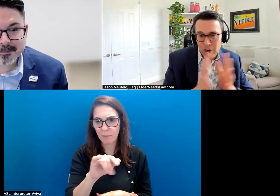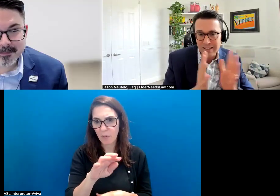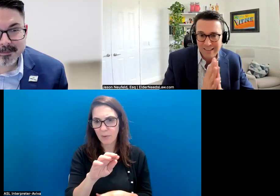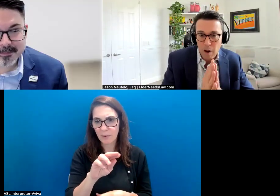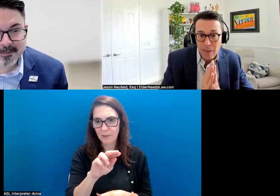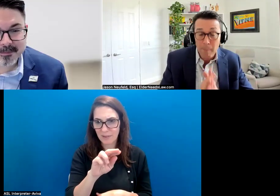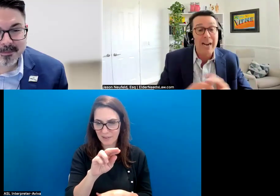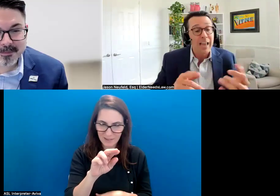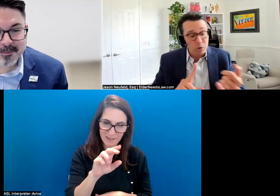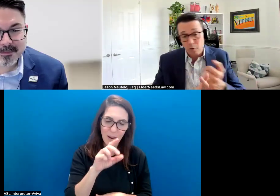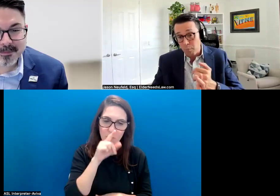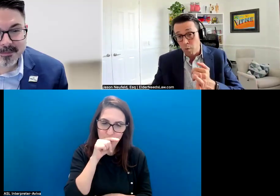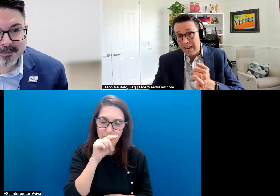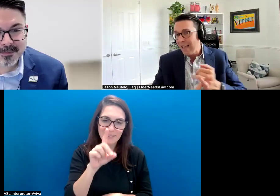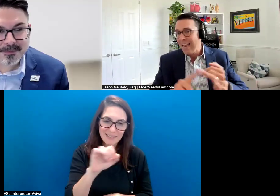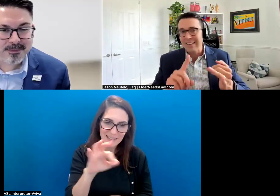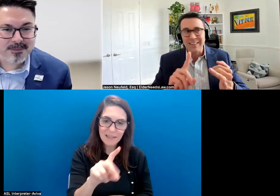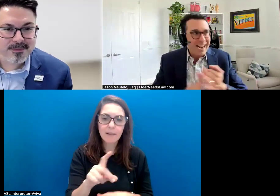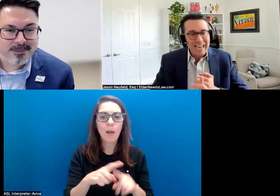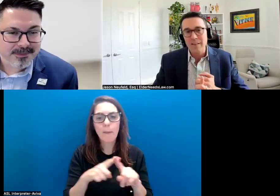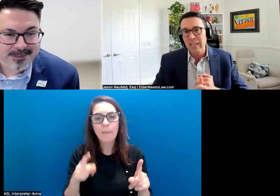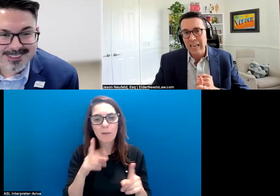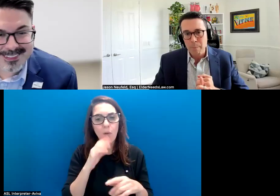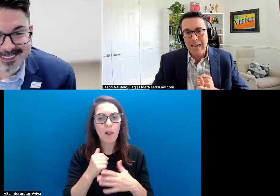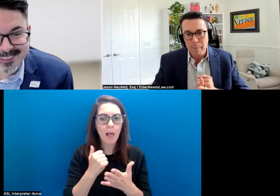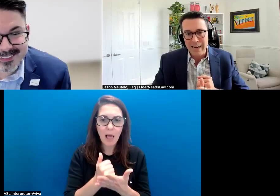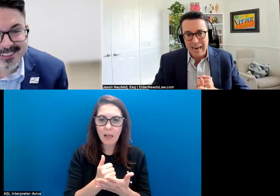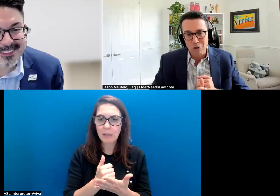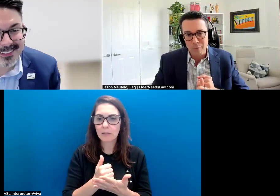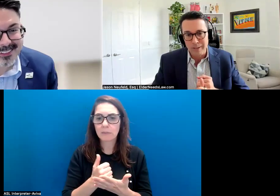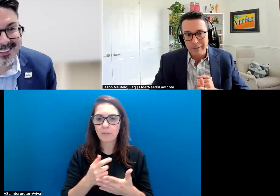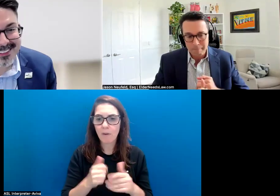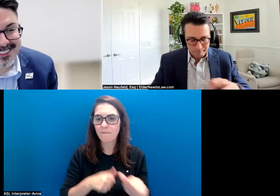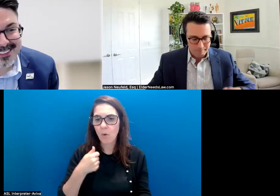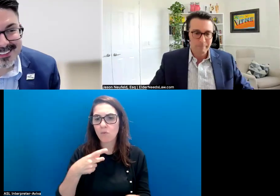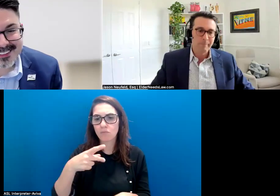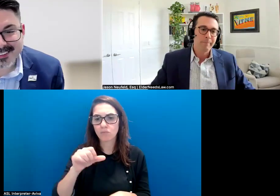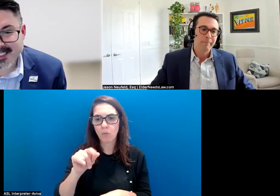hurt. Ladybird doesn't help that, but it helps avoid probate. It doesn't negatively impact Medicaid eligibility.